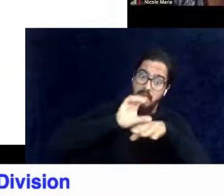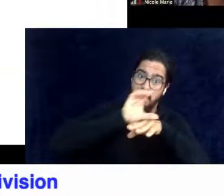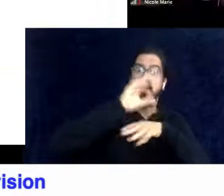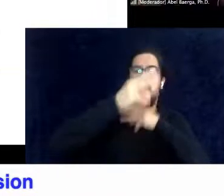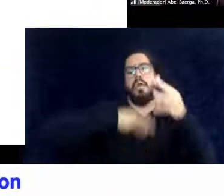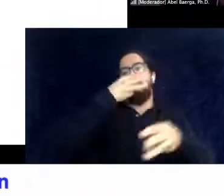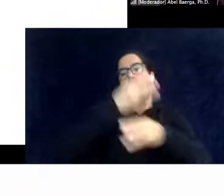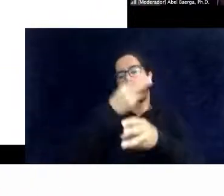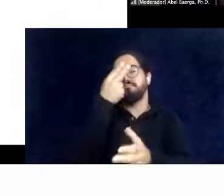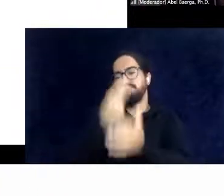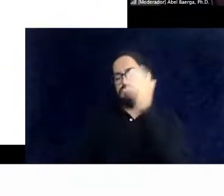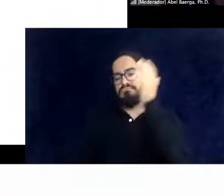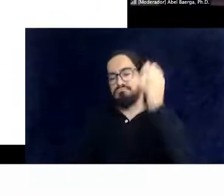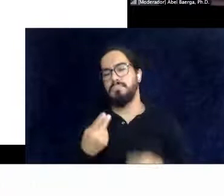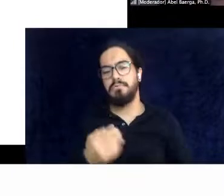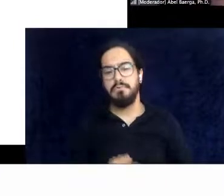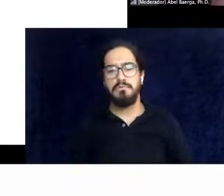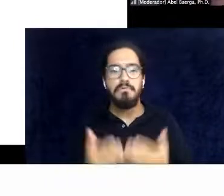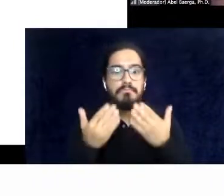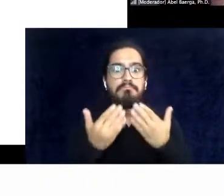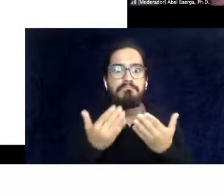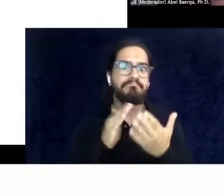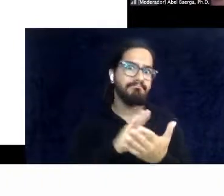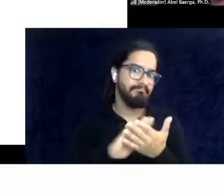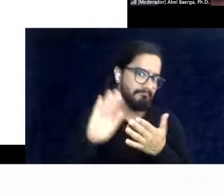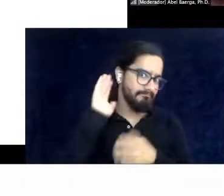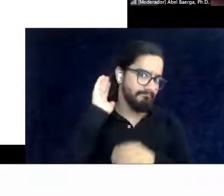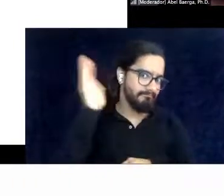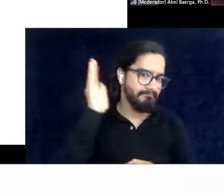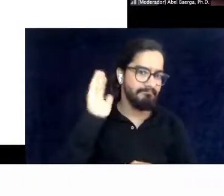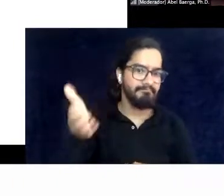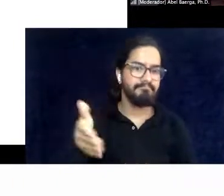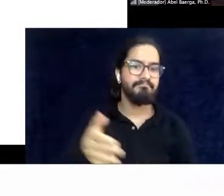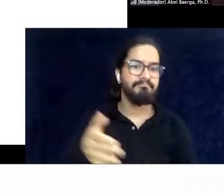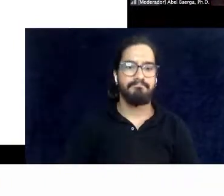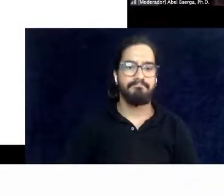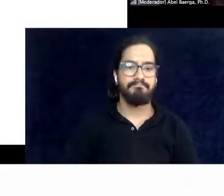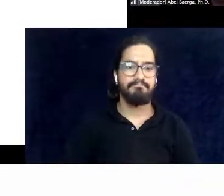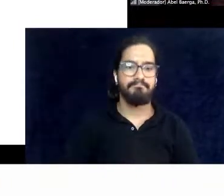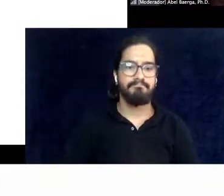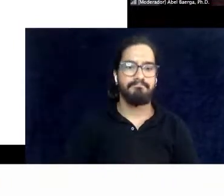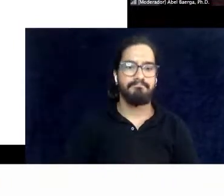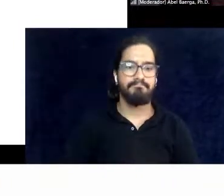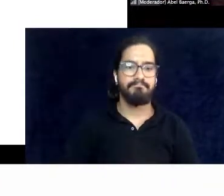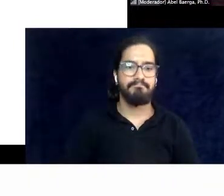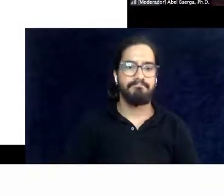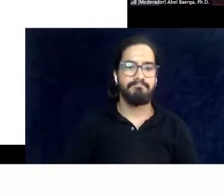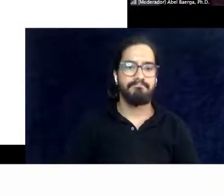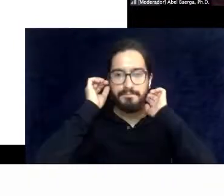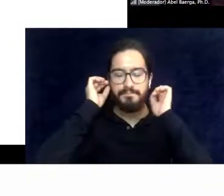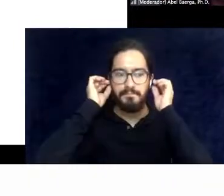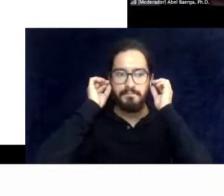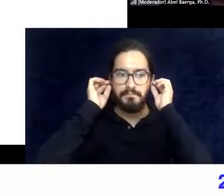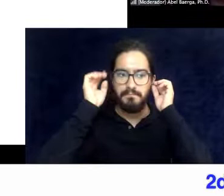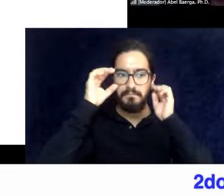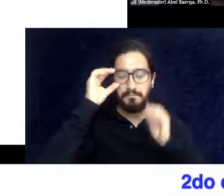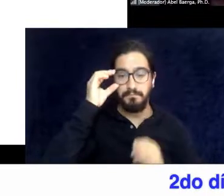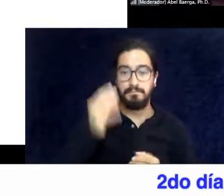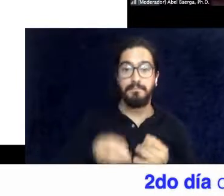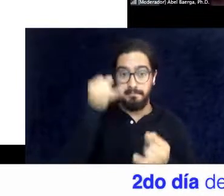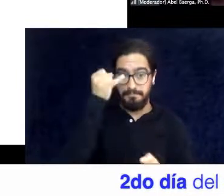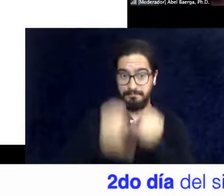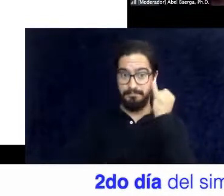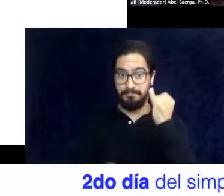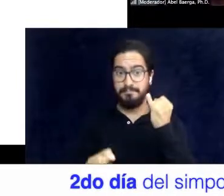Thank you very much, Nicole. Very nice presentation. And now for the last bit of